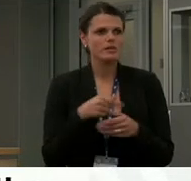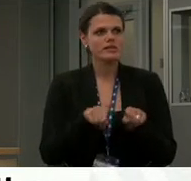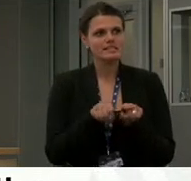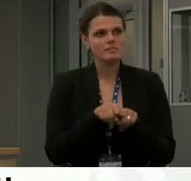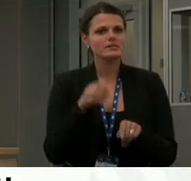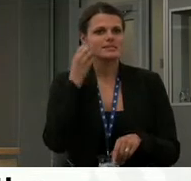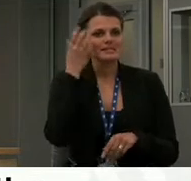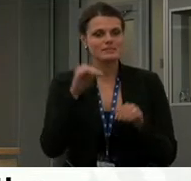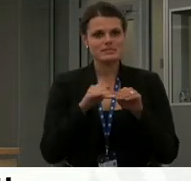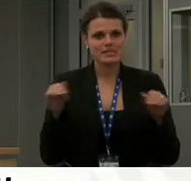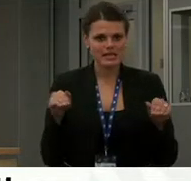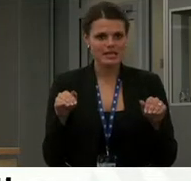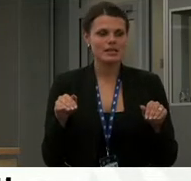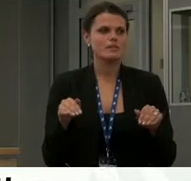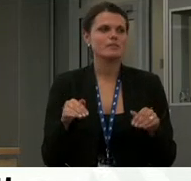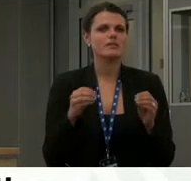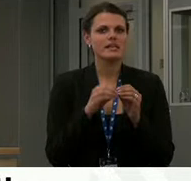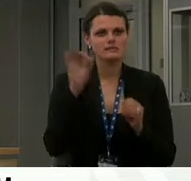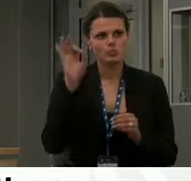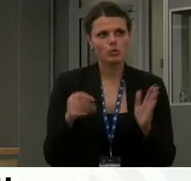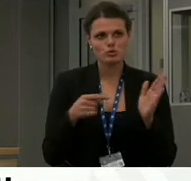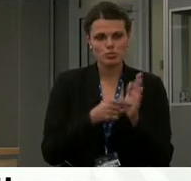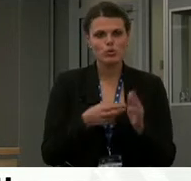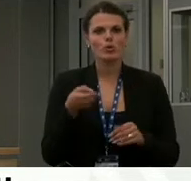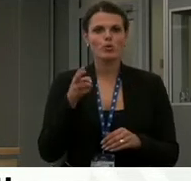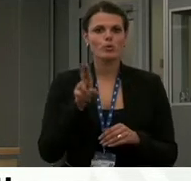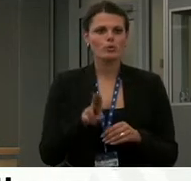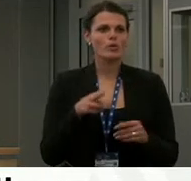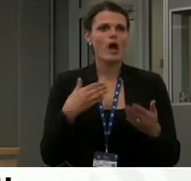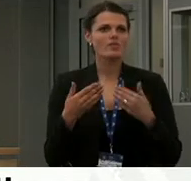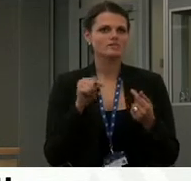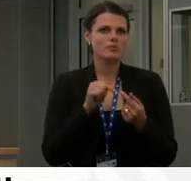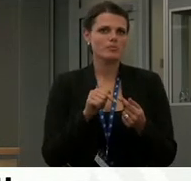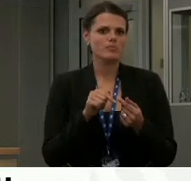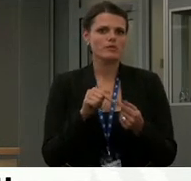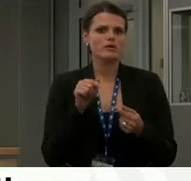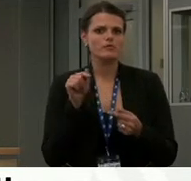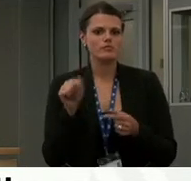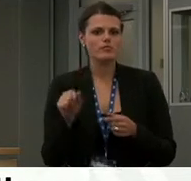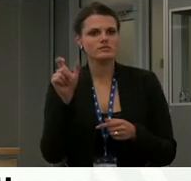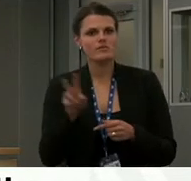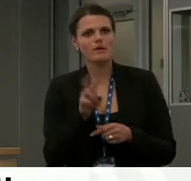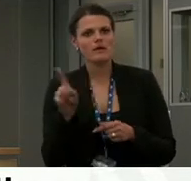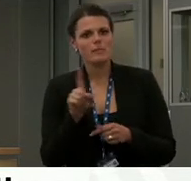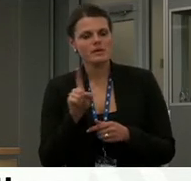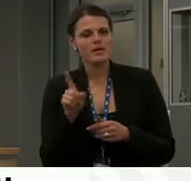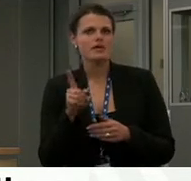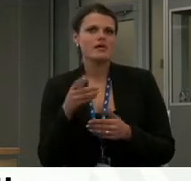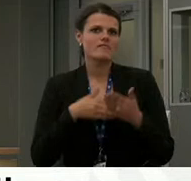for education, where the gap is of 10 percentage points in relation to early school leaving and tertiary